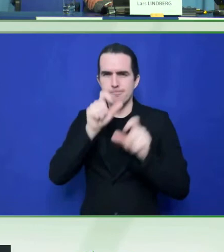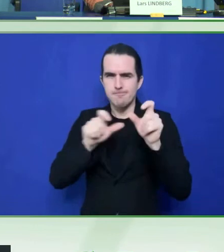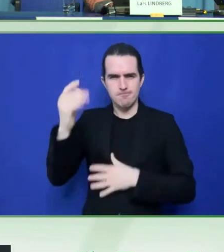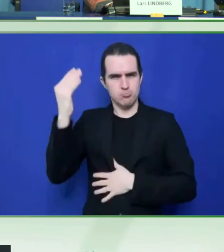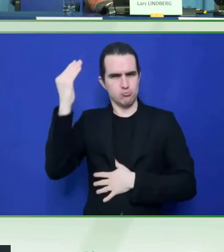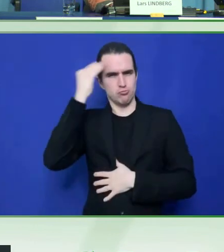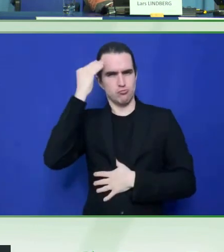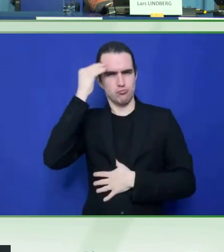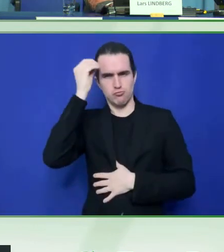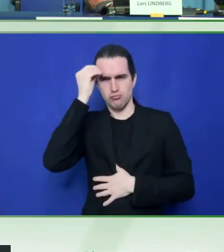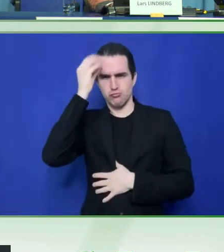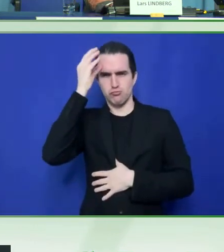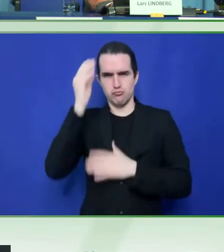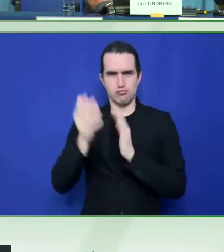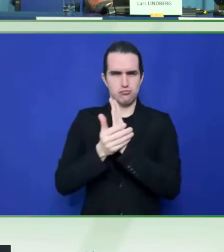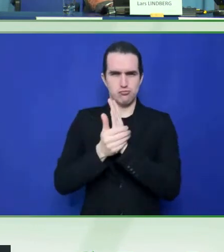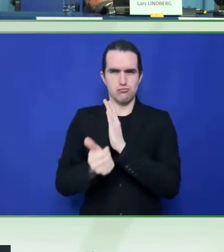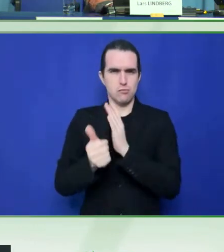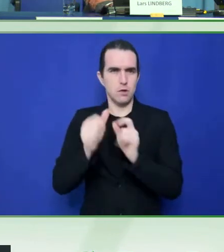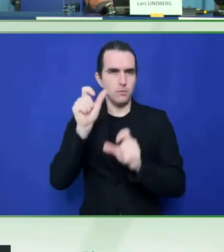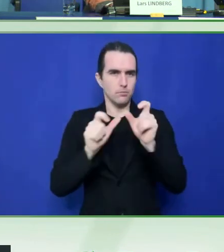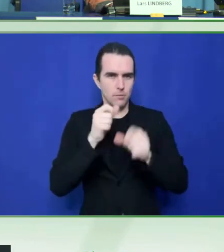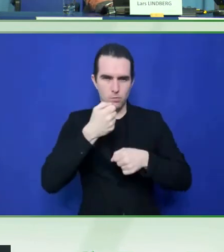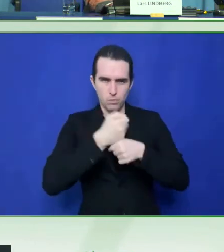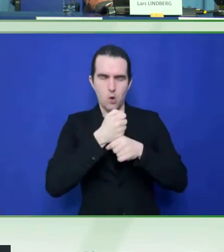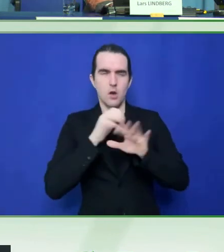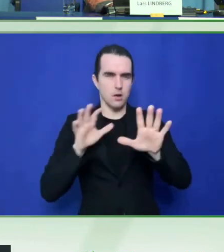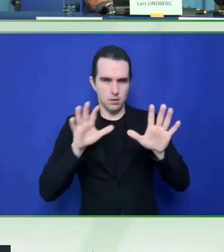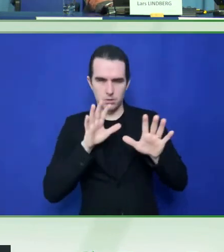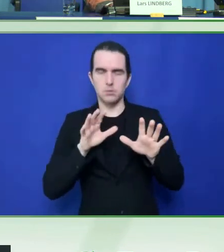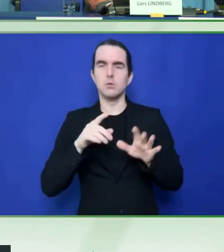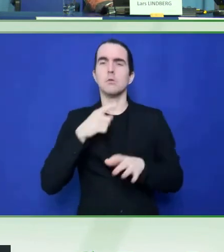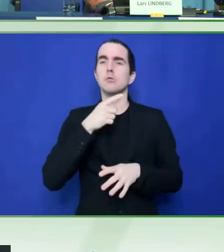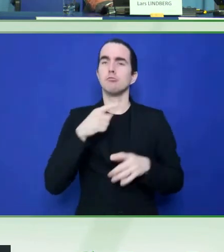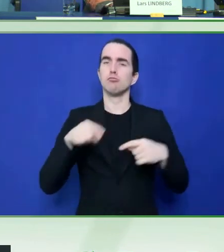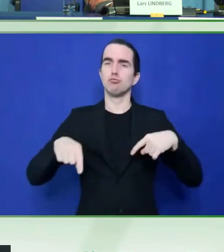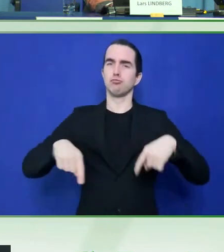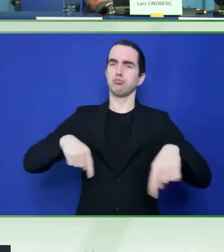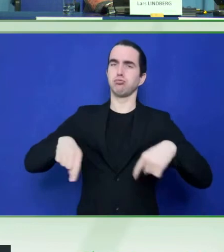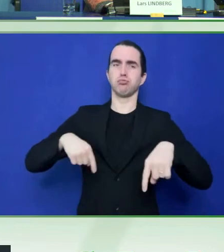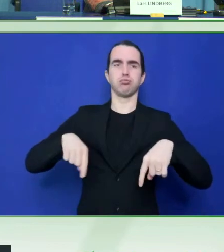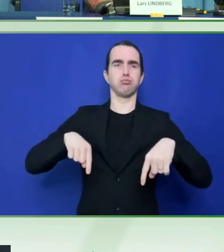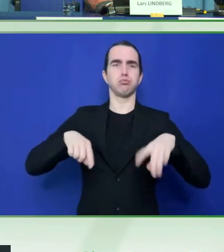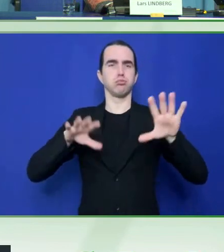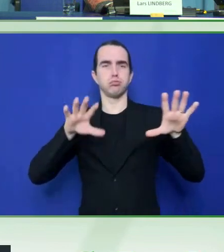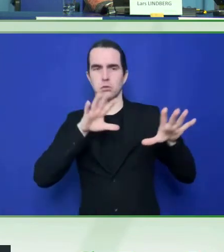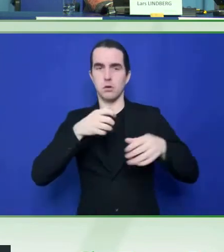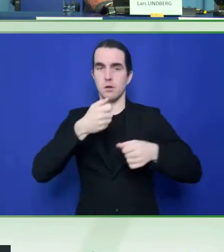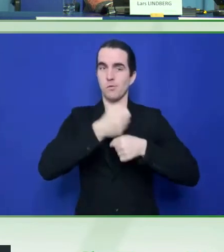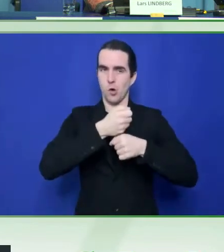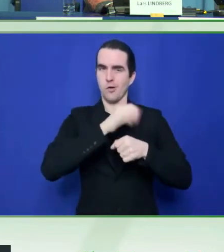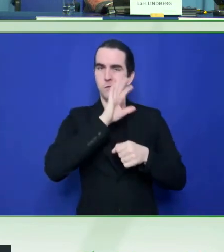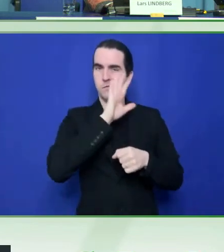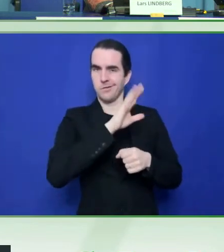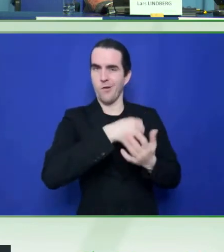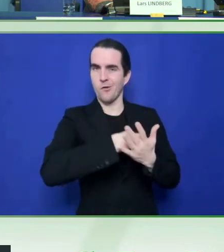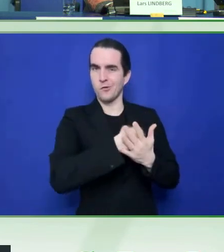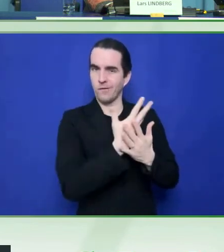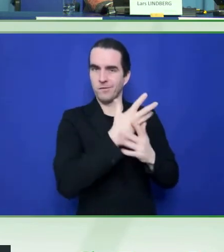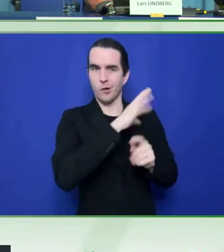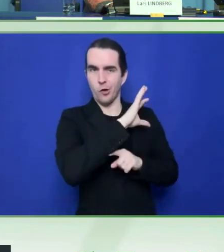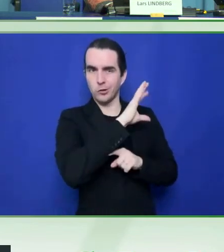The area of new technology is large and complex issue, and assistive technology in working